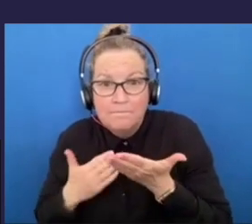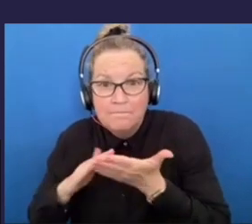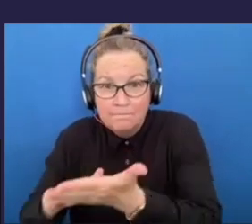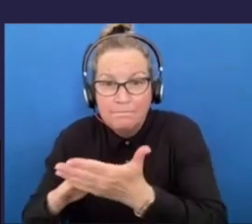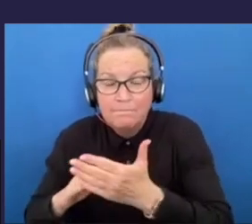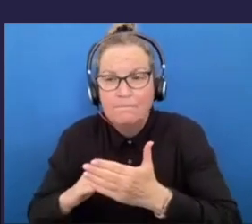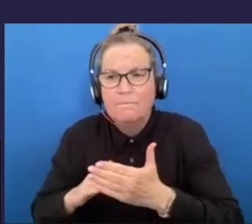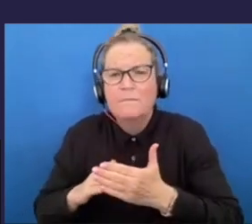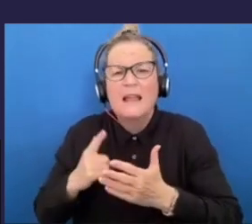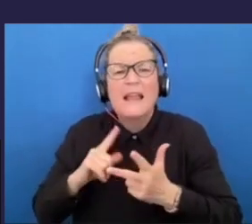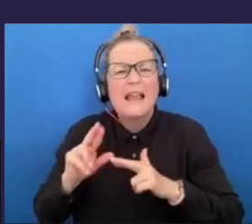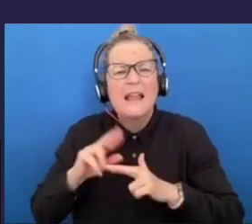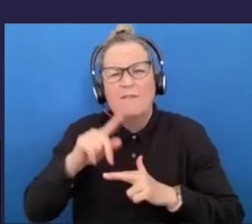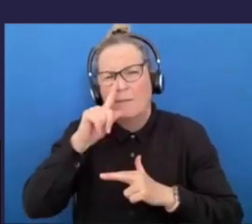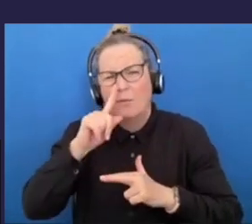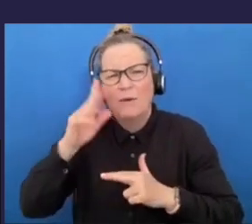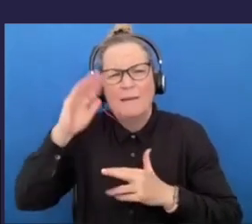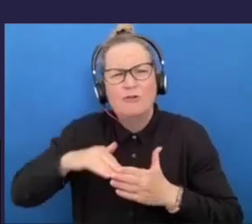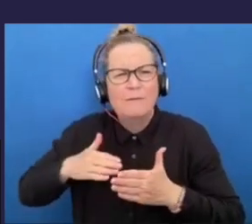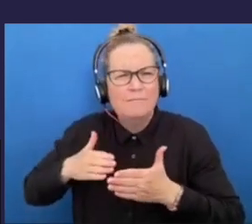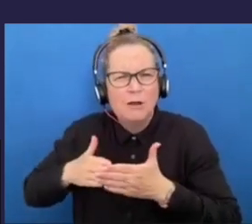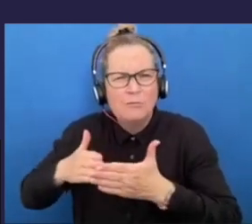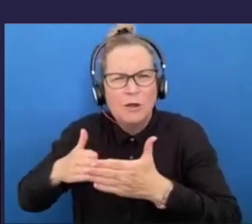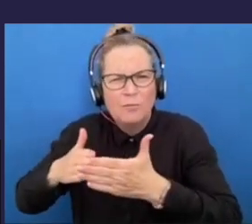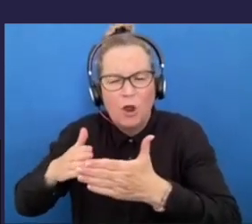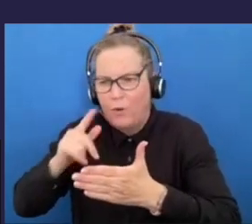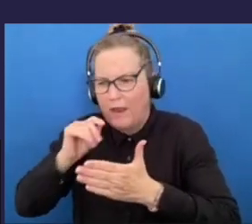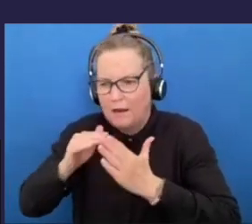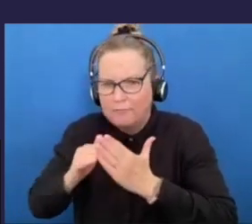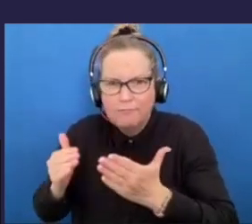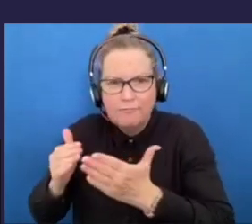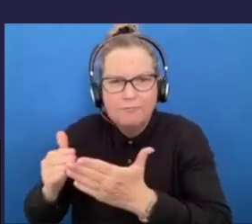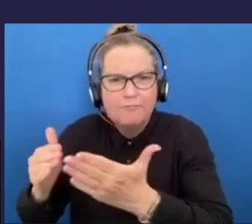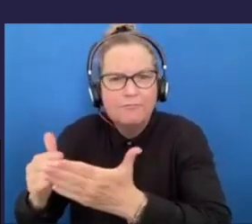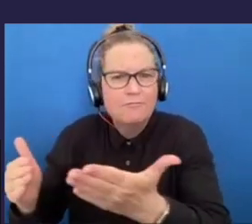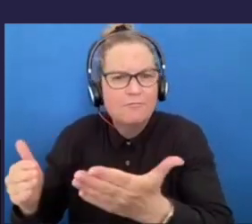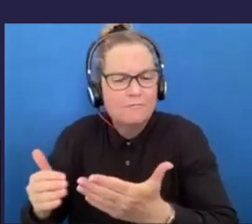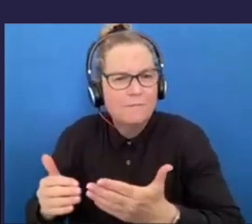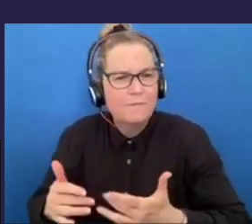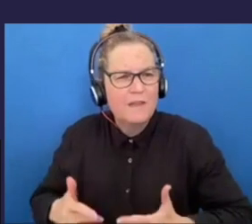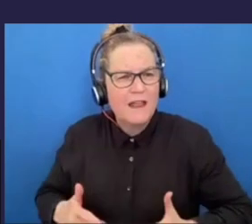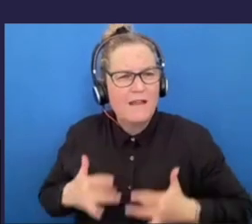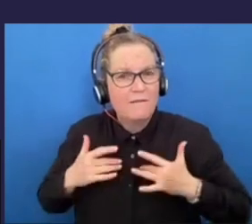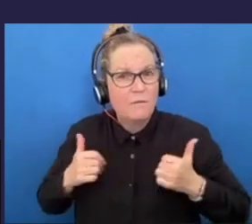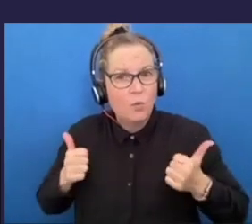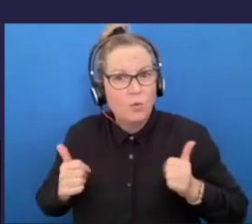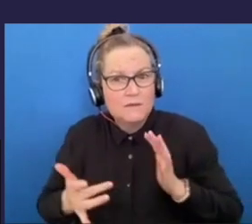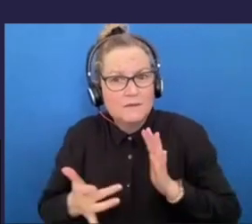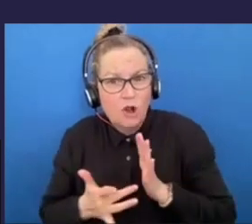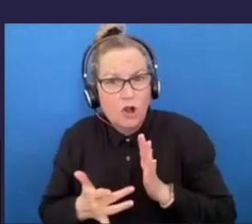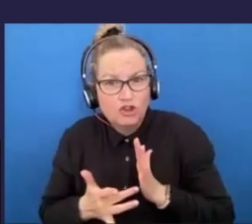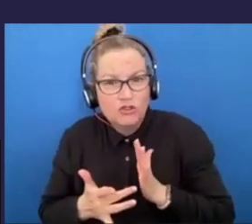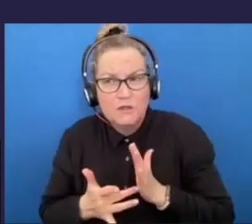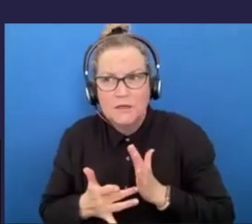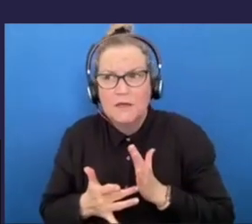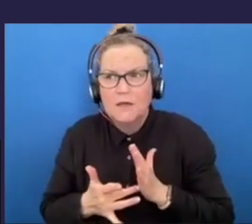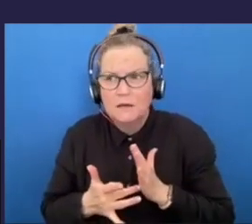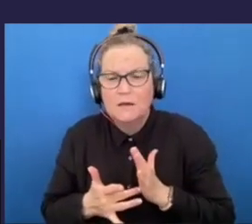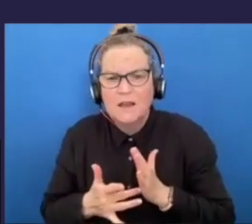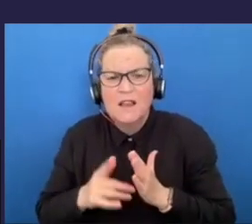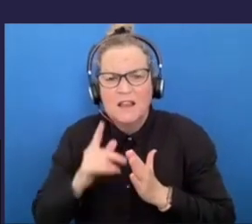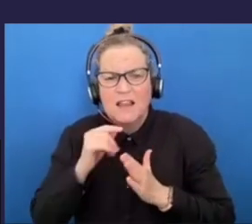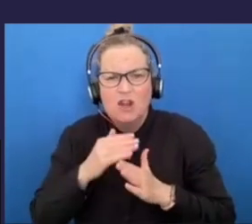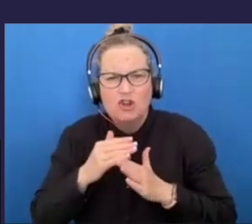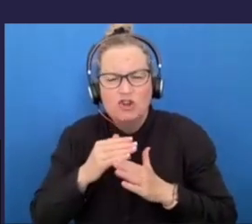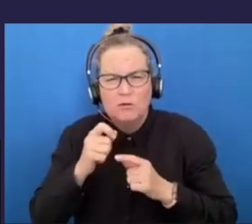obstacles to their learning a job is one of our secret ingredients. Our field has a lot of good technology in breaking tasks down, teaching those